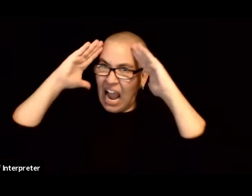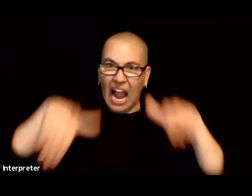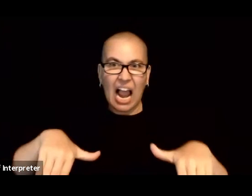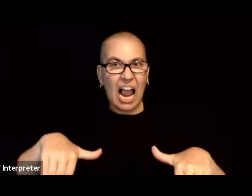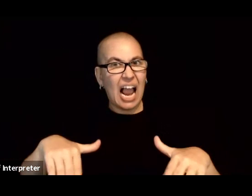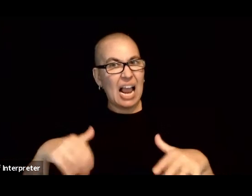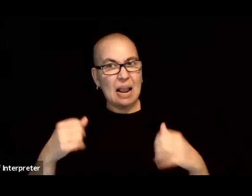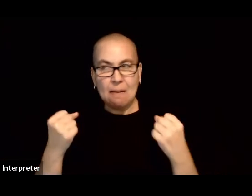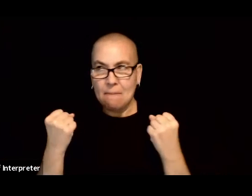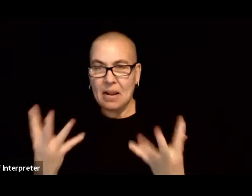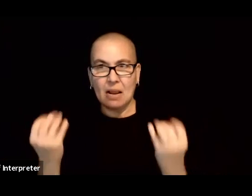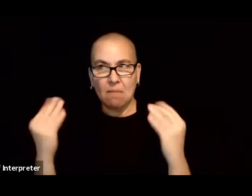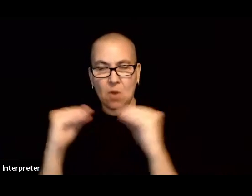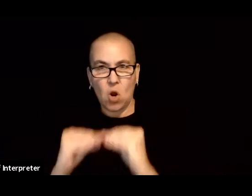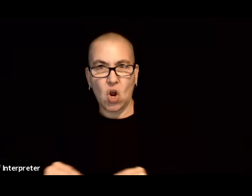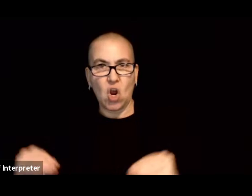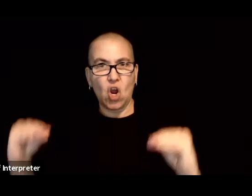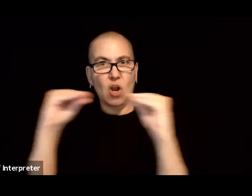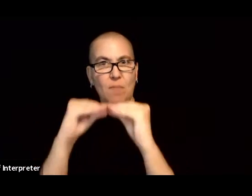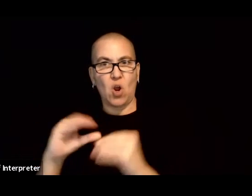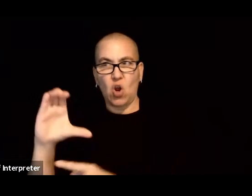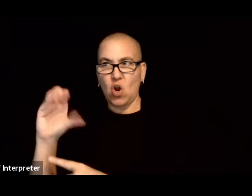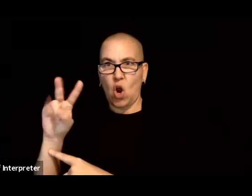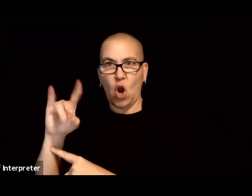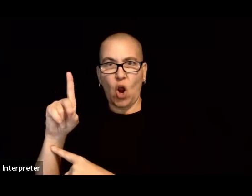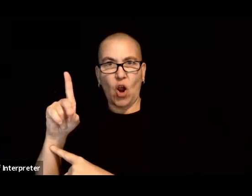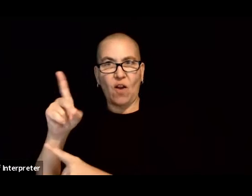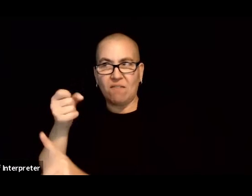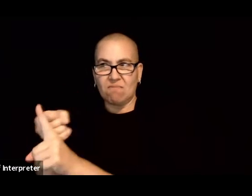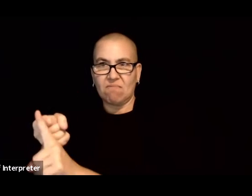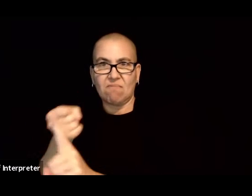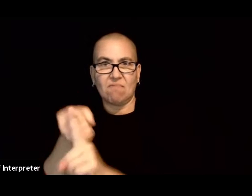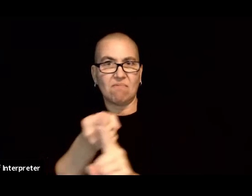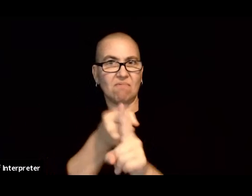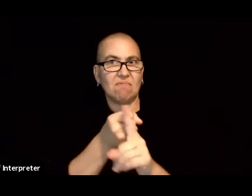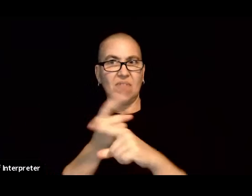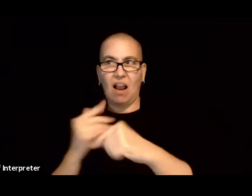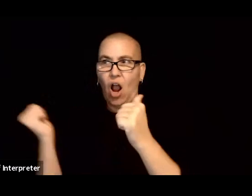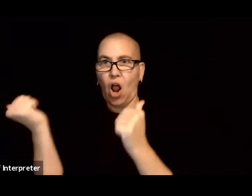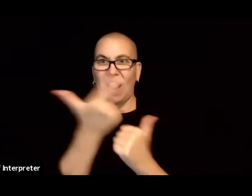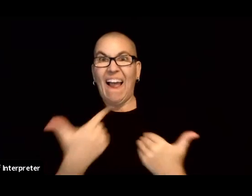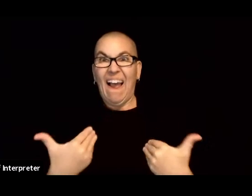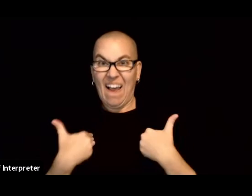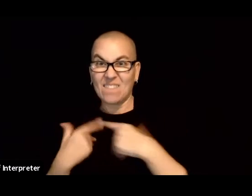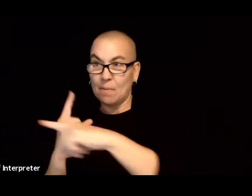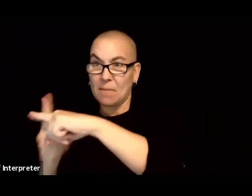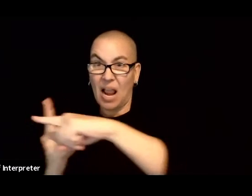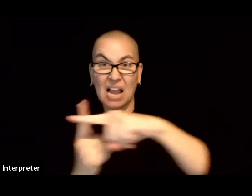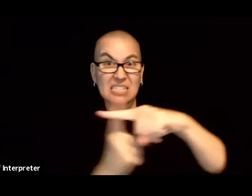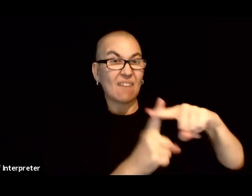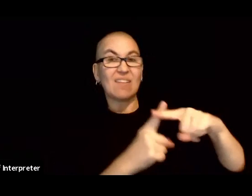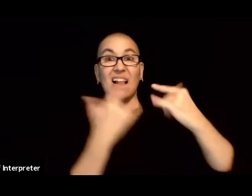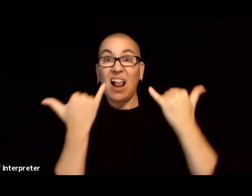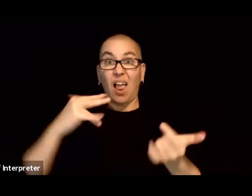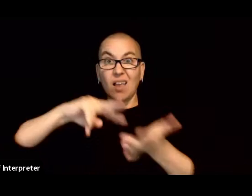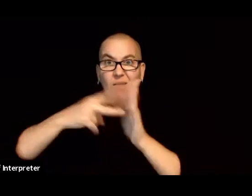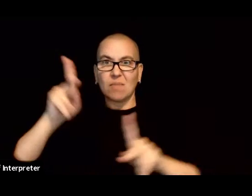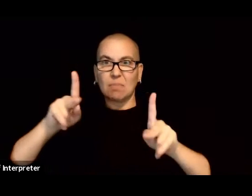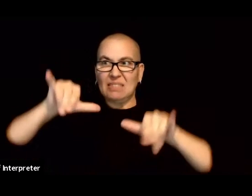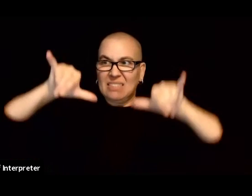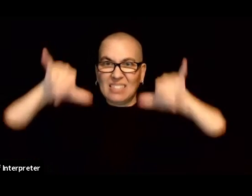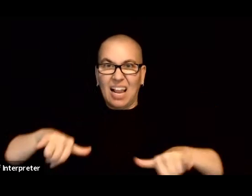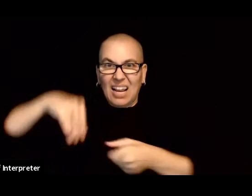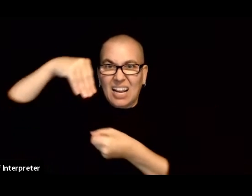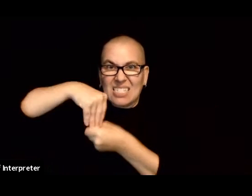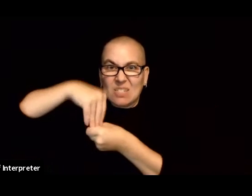going into a tougher part of the year in terms of people being more indoors. Just again means that it's all the more